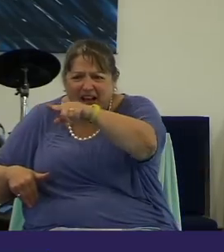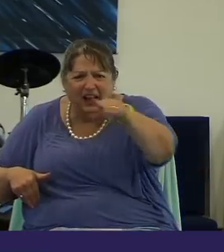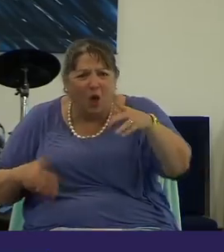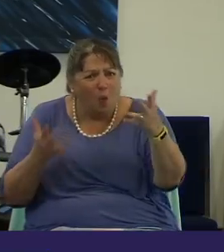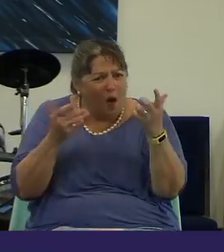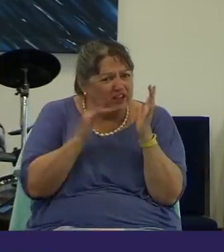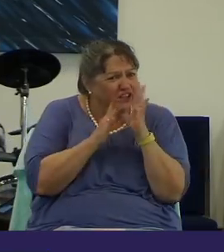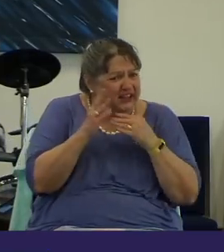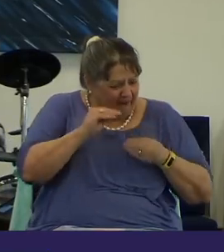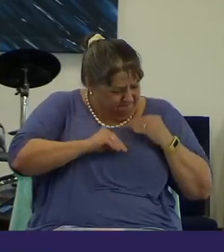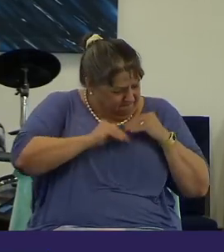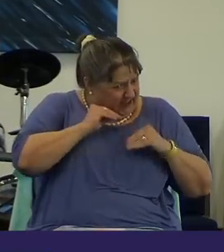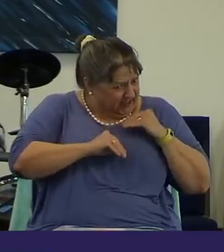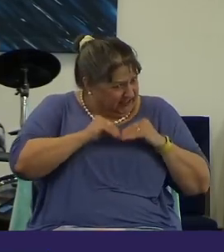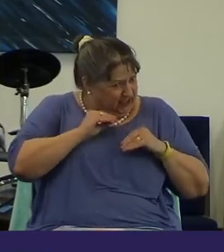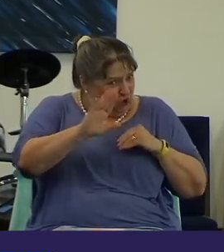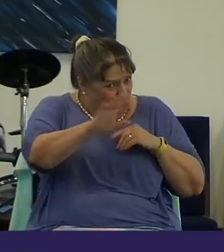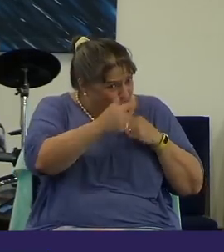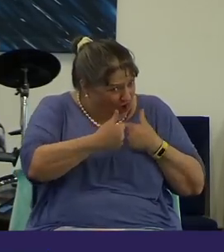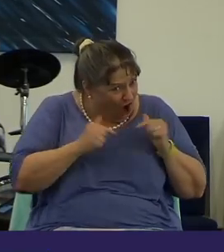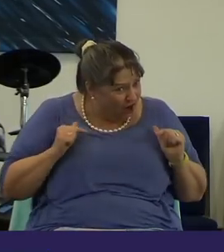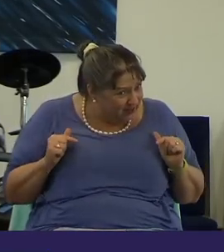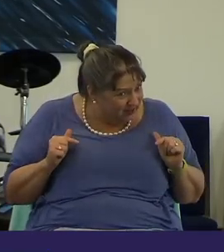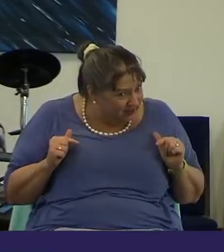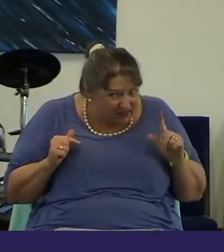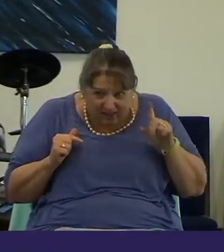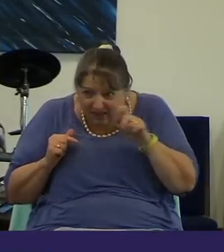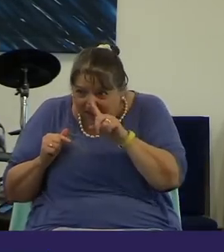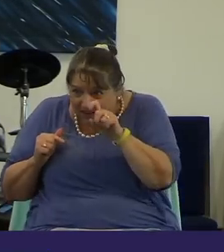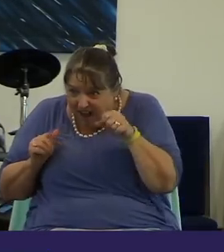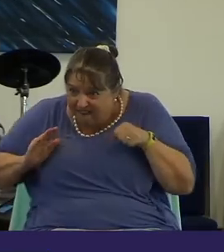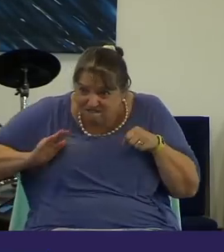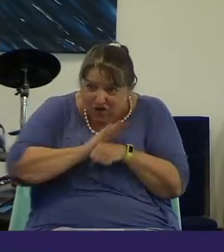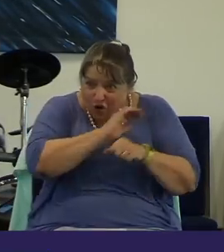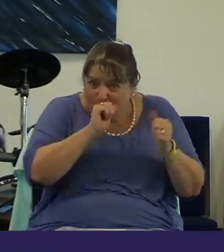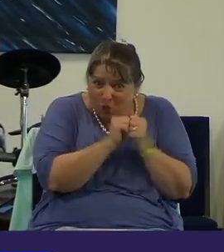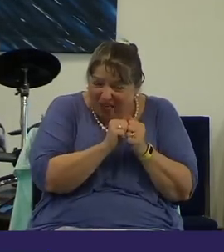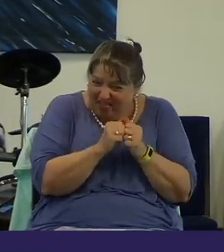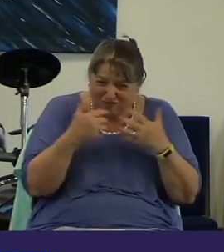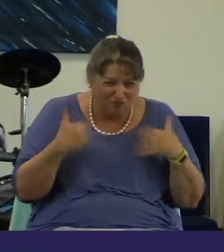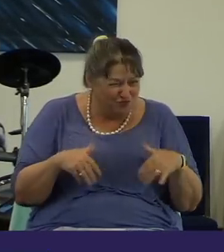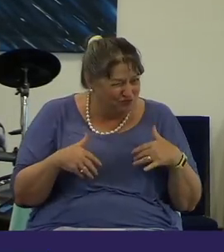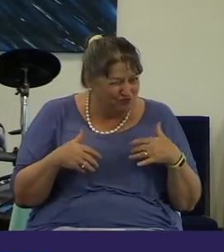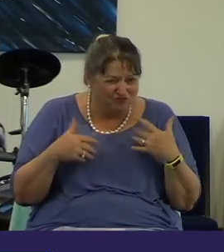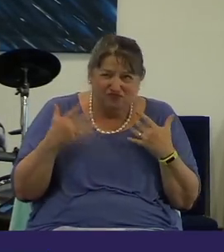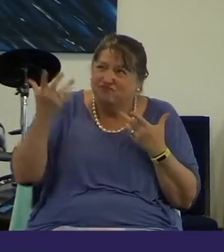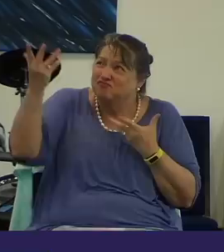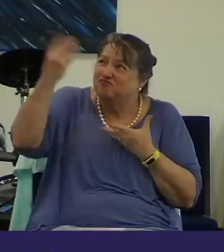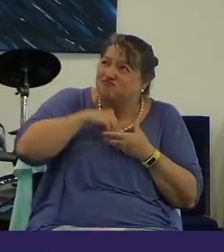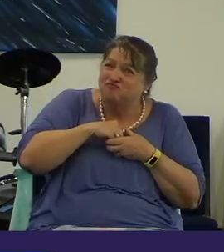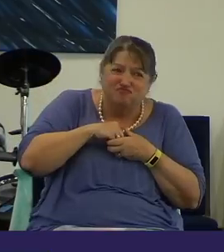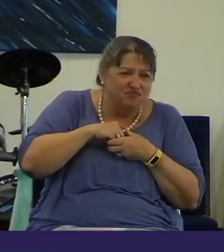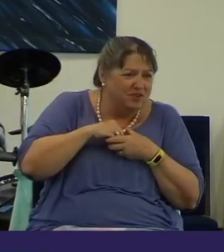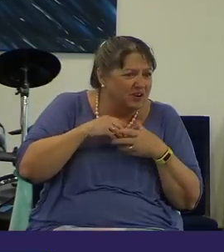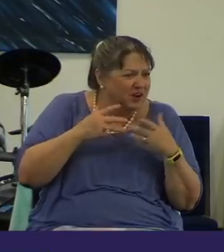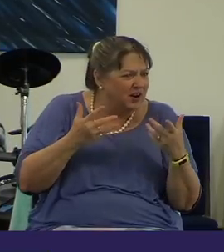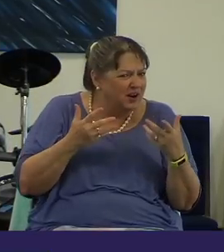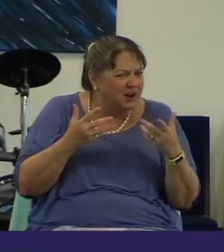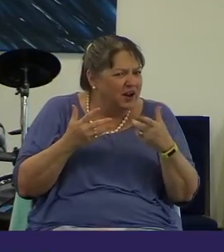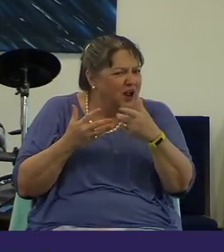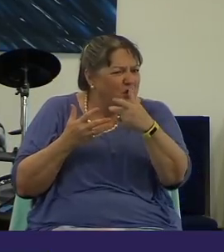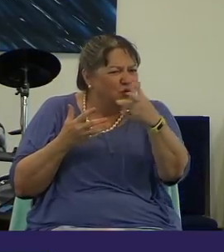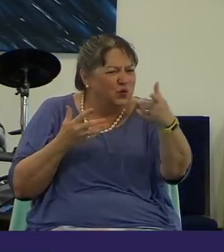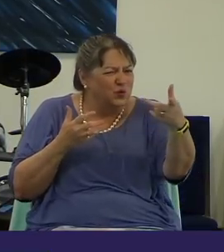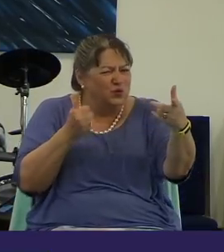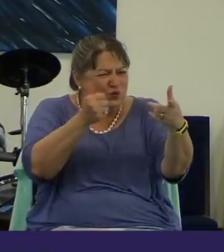to fix it, to make it better, to fill your life with meaning and purpose. If you've never invited him to do that, you're losing out, my